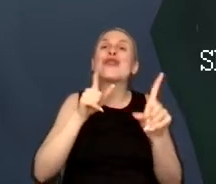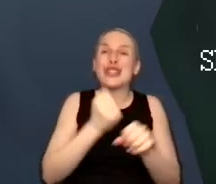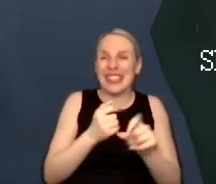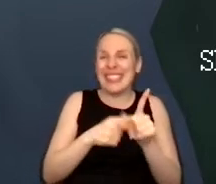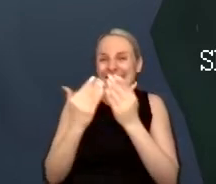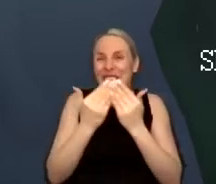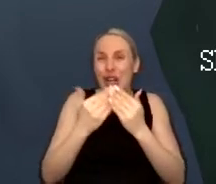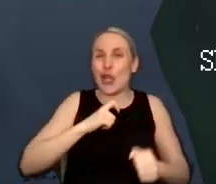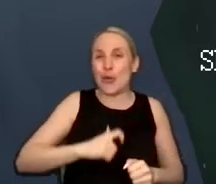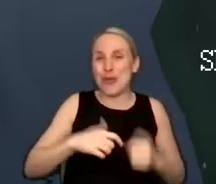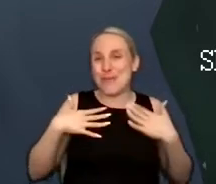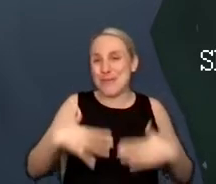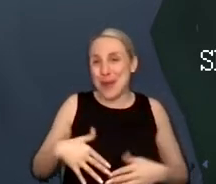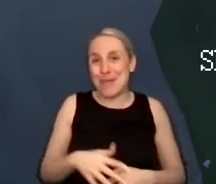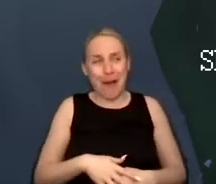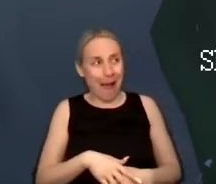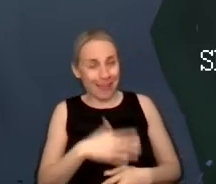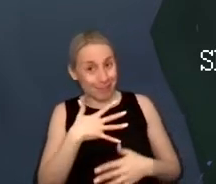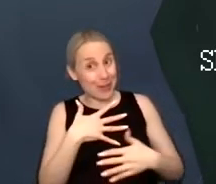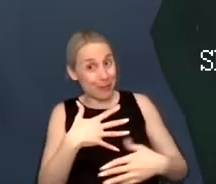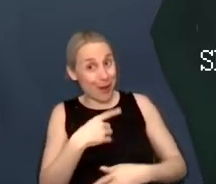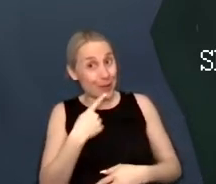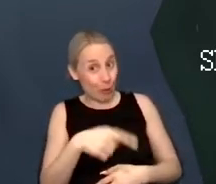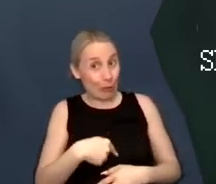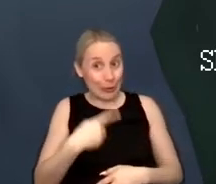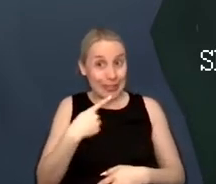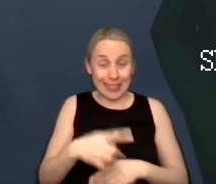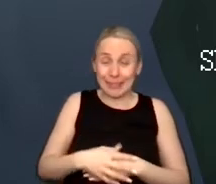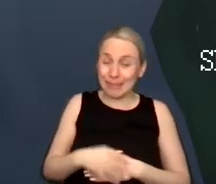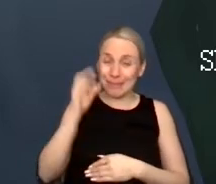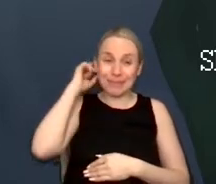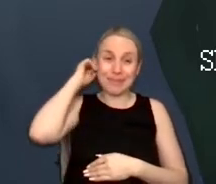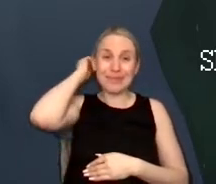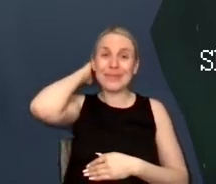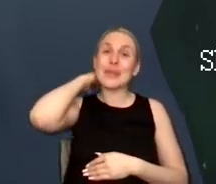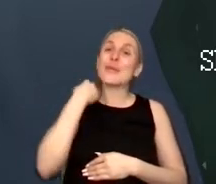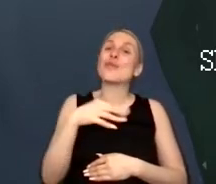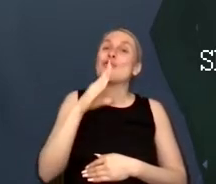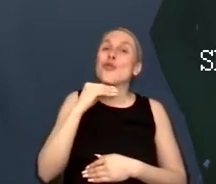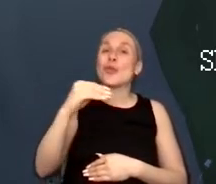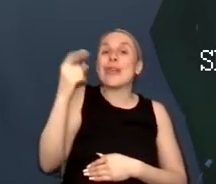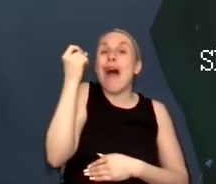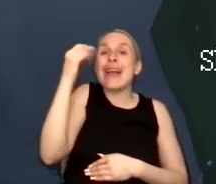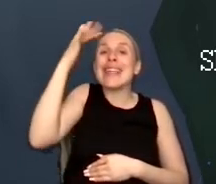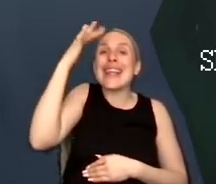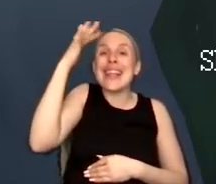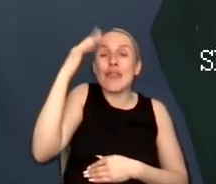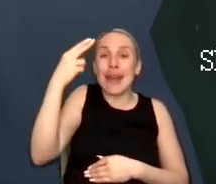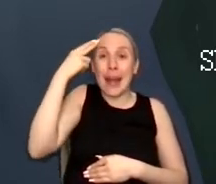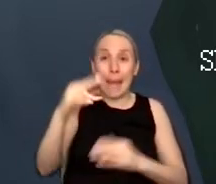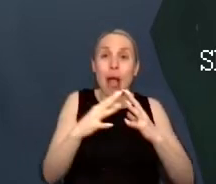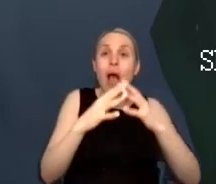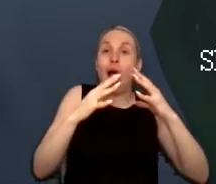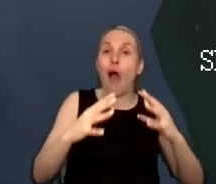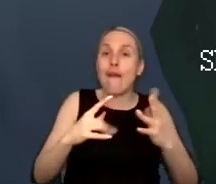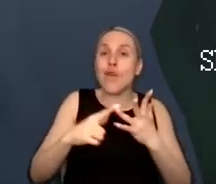surprise. There's this idea of hives of activity, which come from an anthropologist, Tim Ingold, which